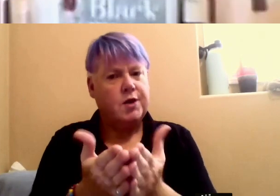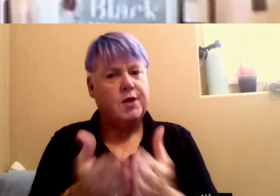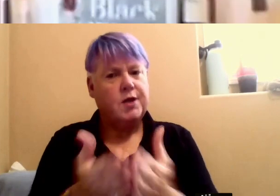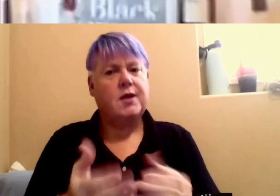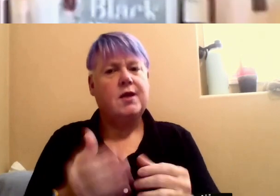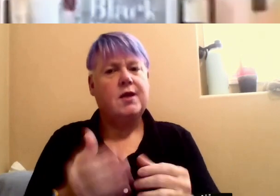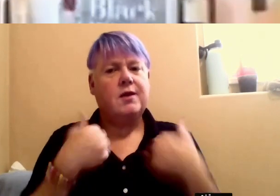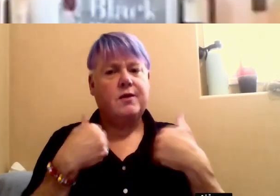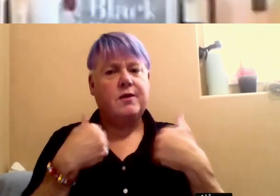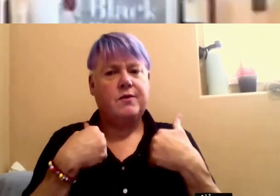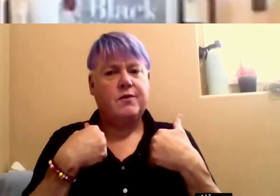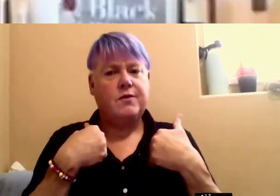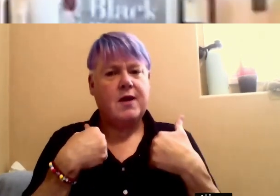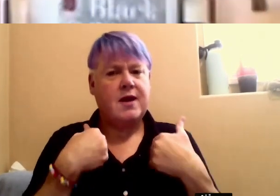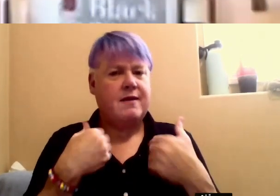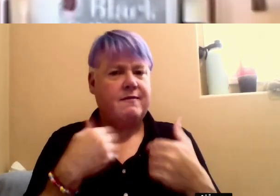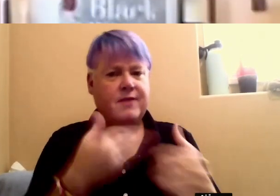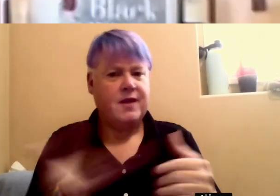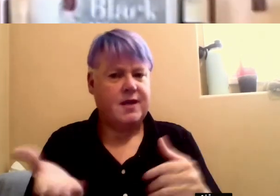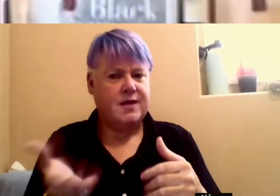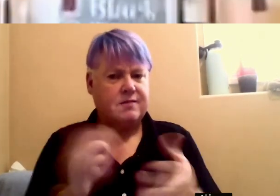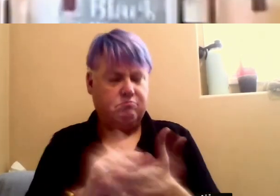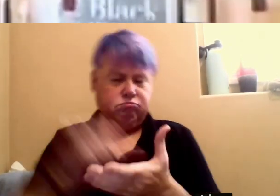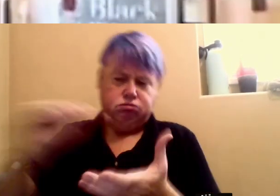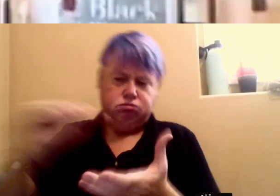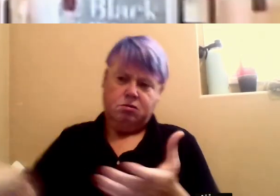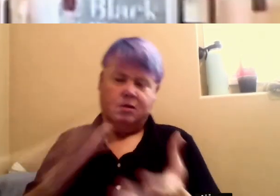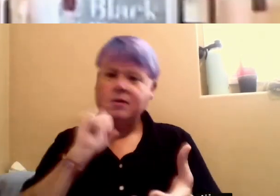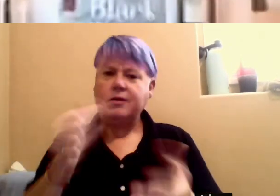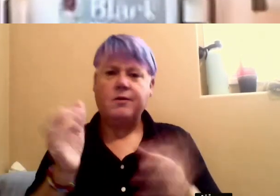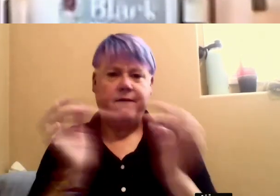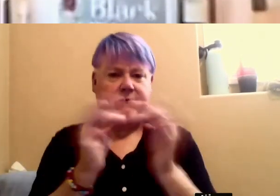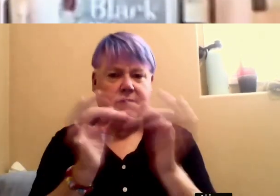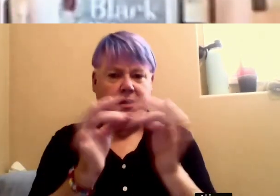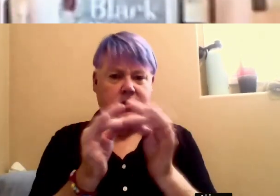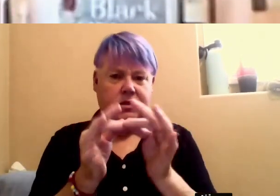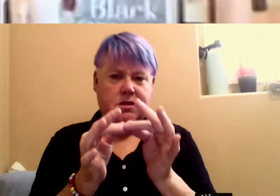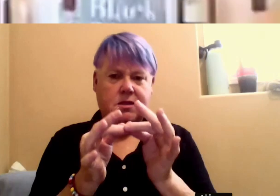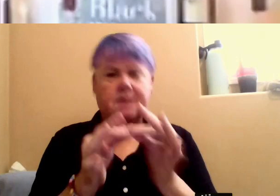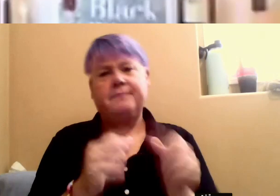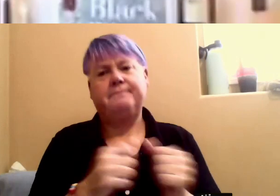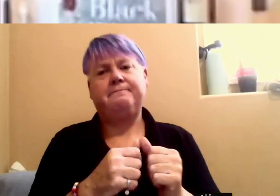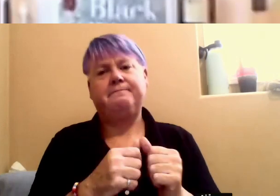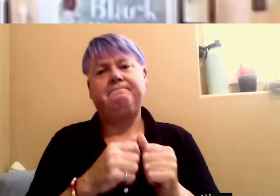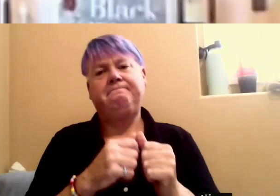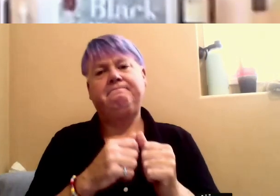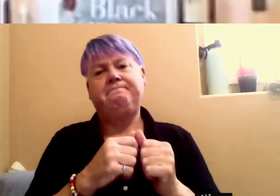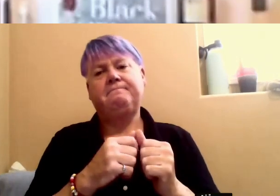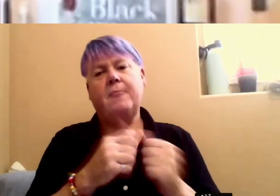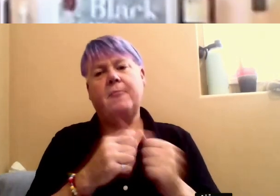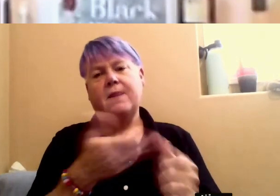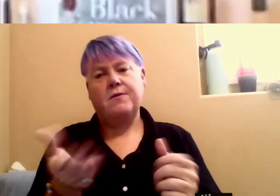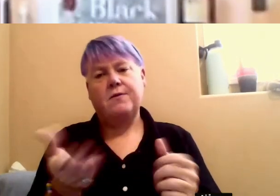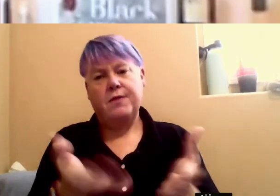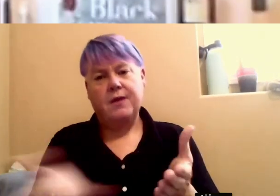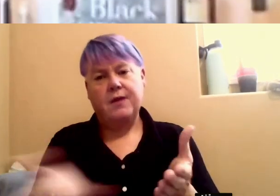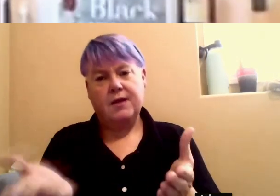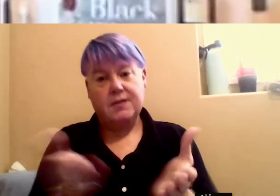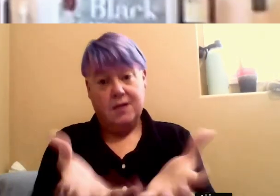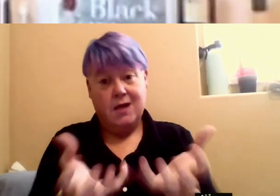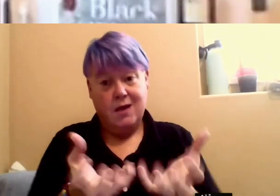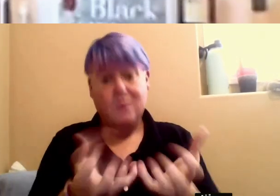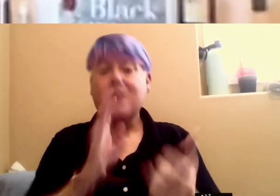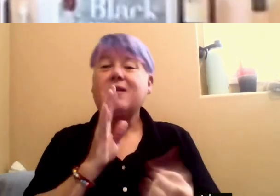have scenes that you get rid of because they don't fit, and so there were things that I wanted to talk